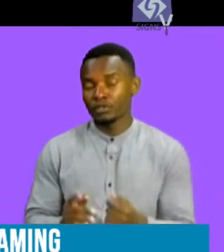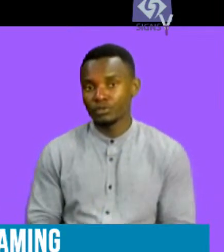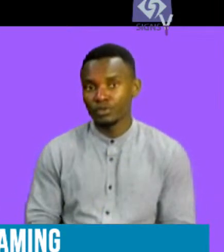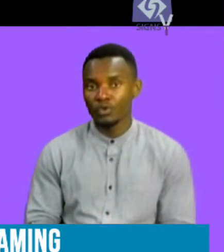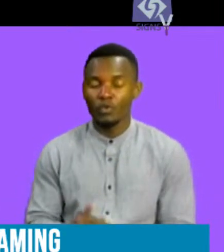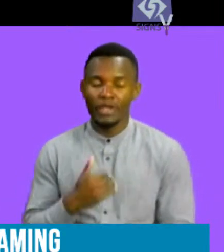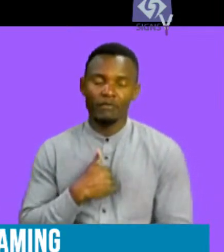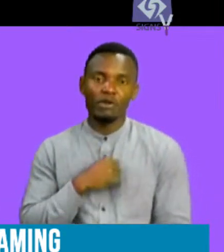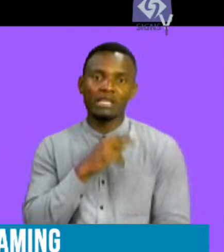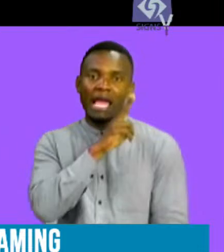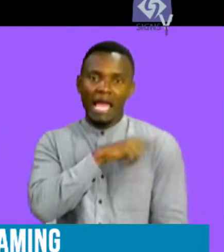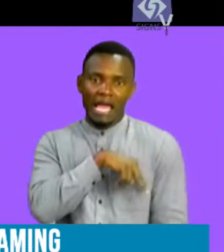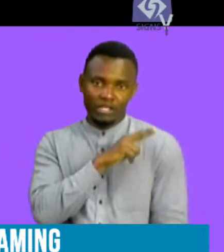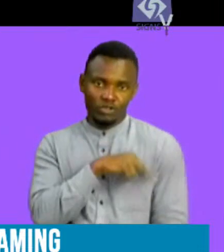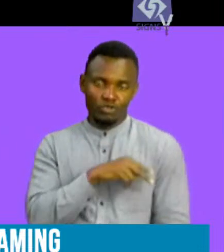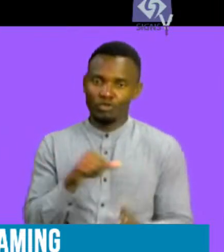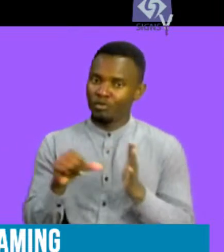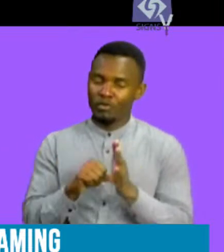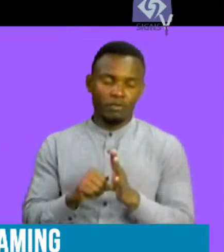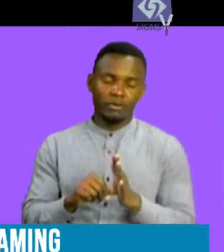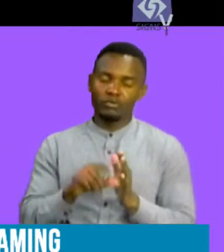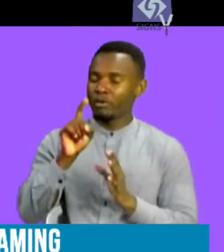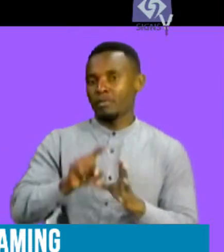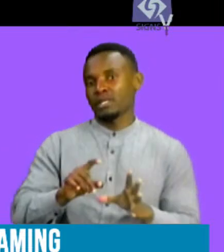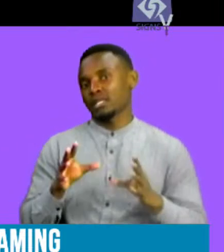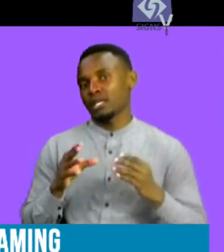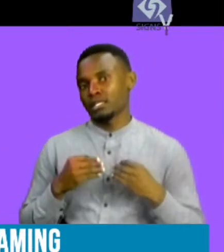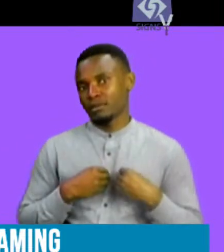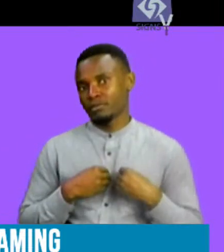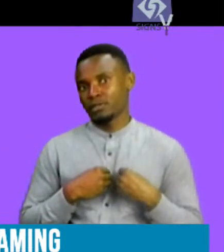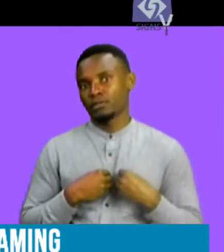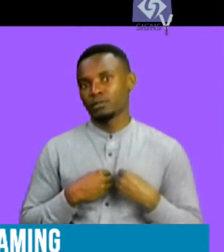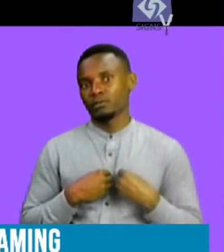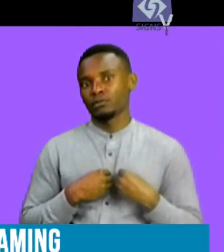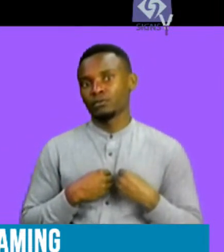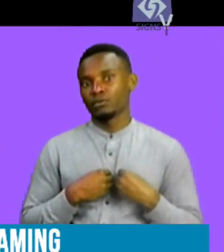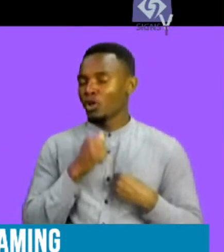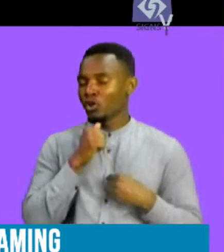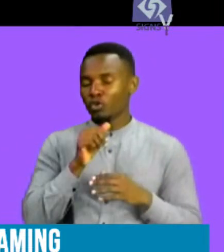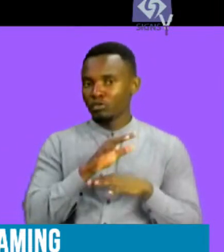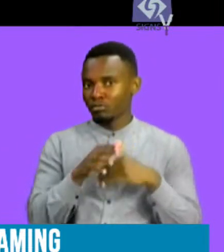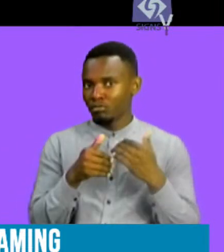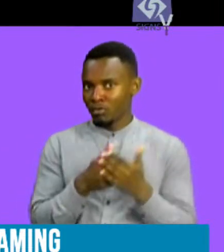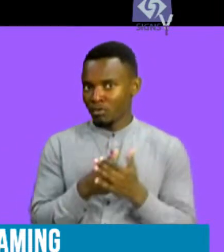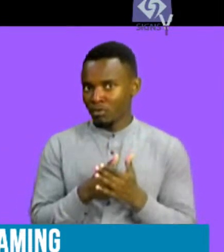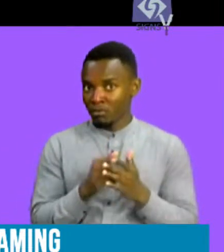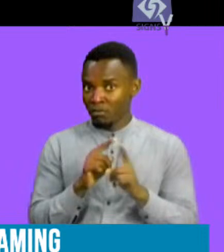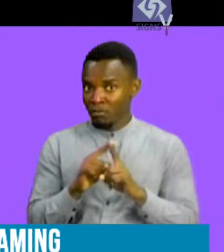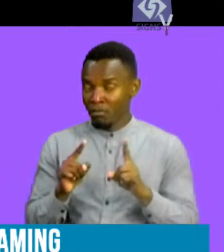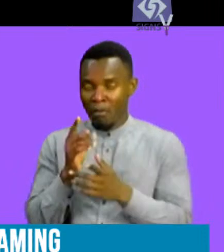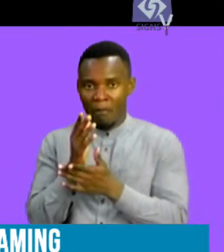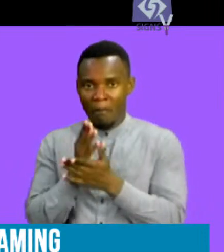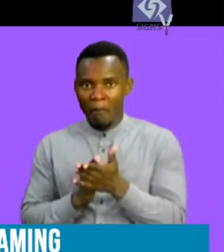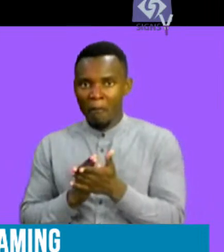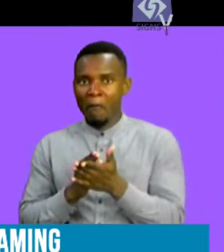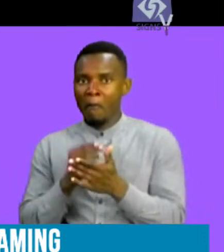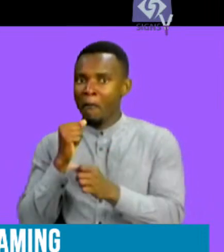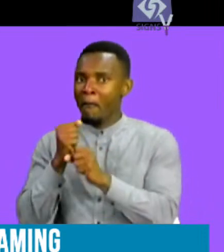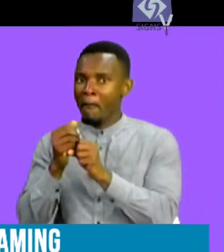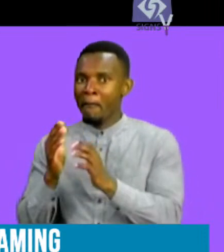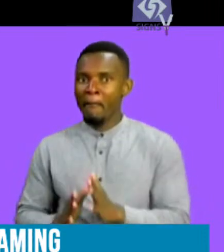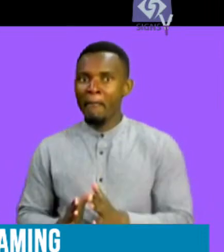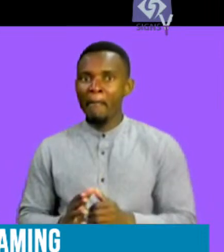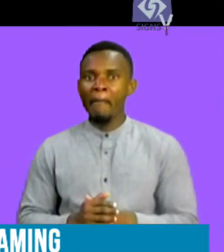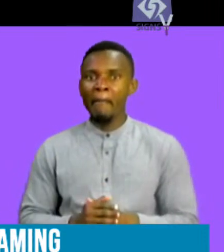attitude problems. We must accept we have attitude problems, not in all, but in some of our own workers. So we